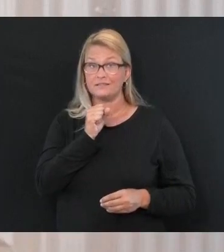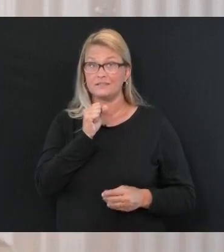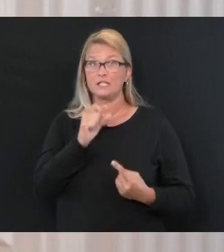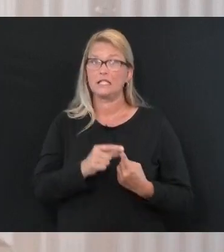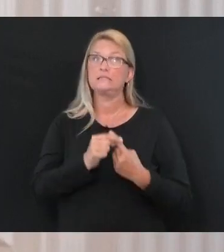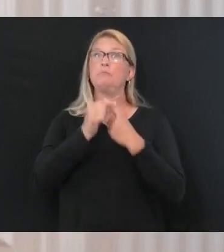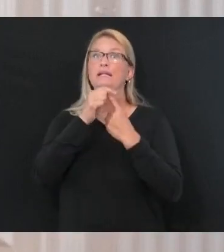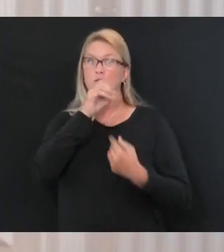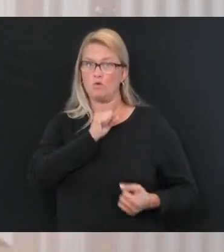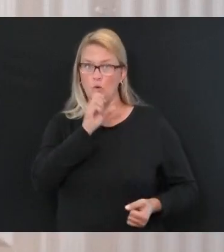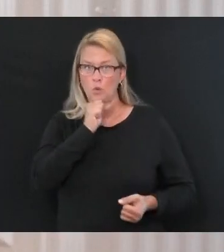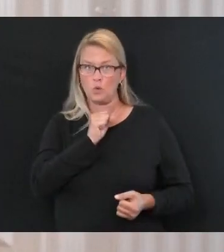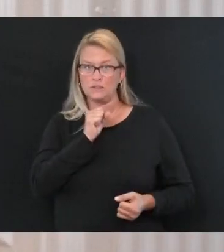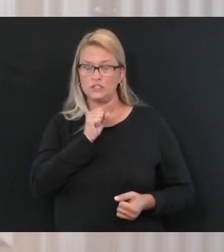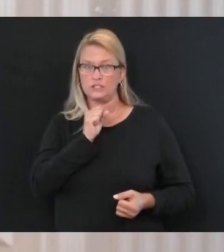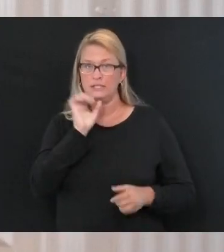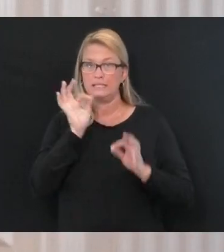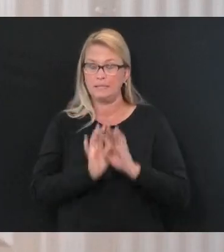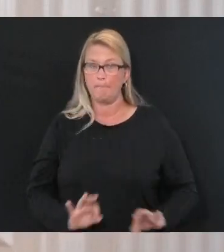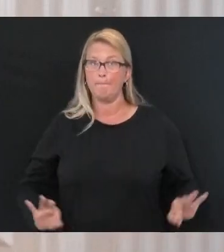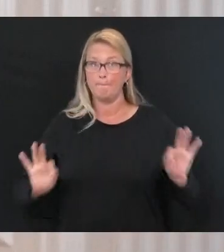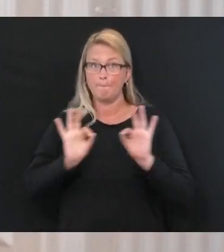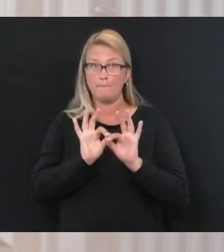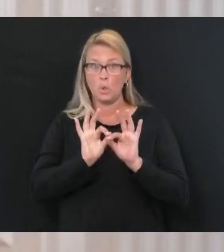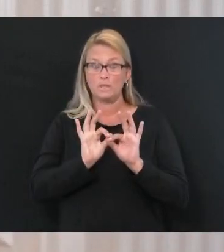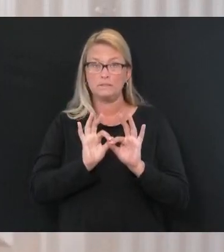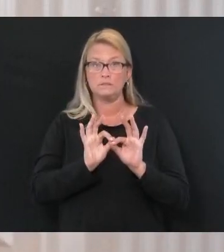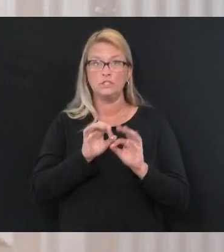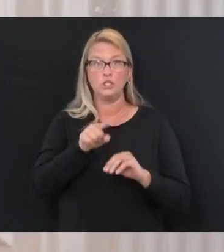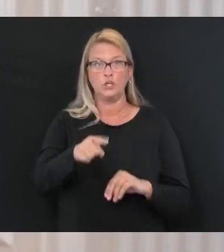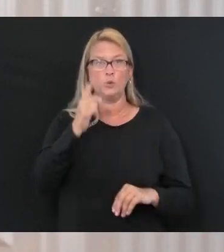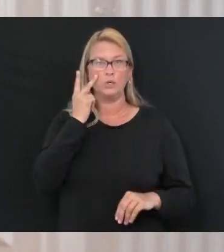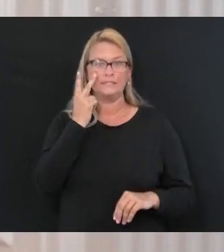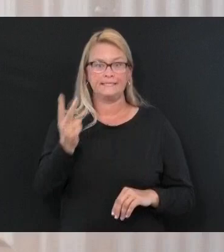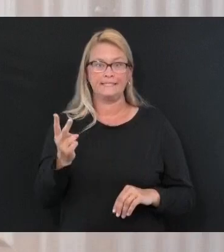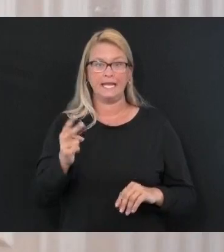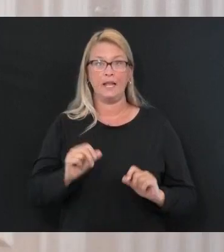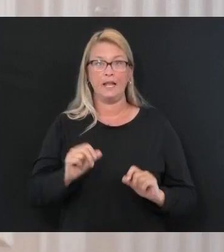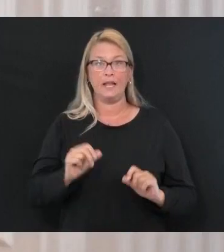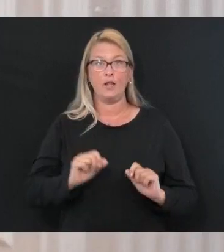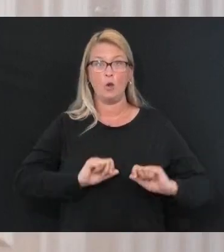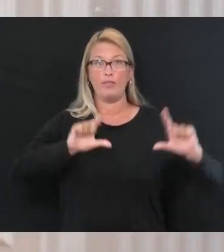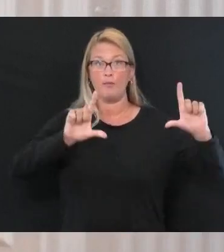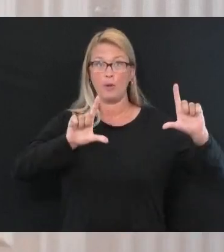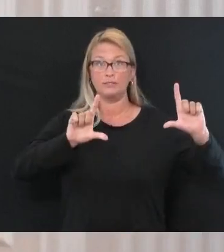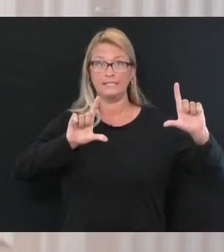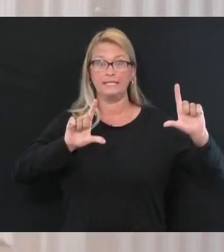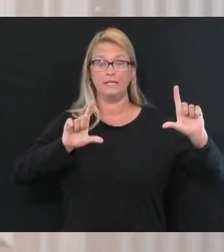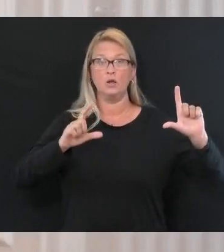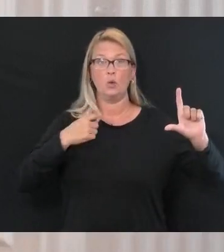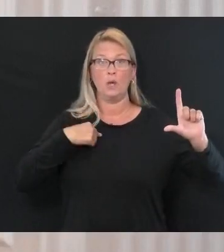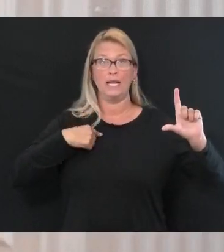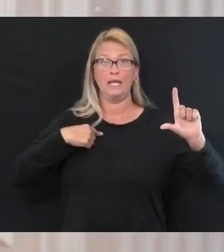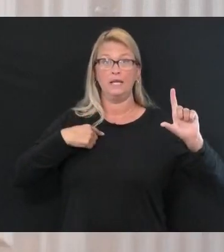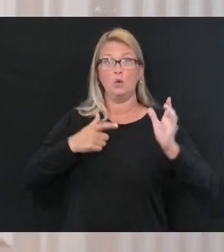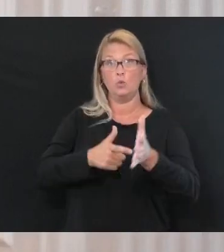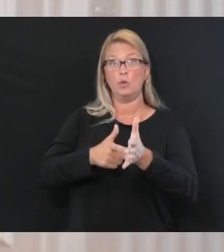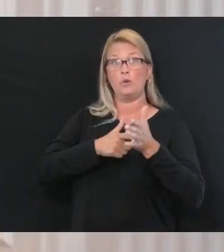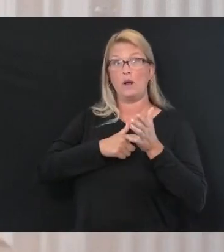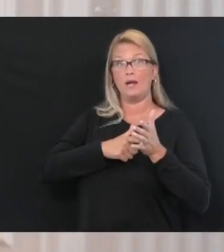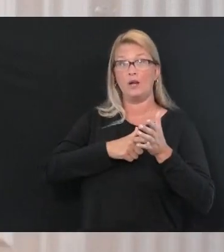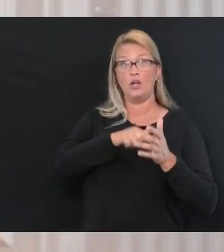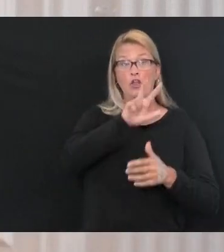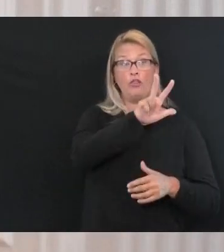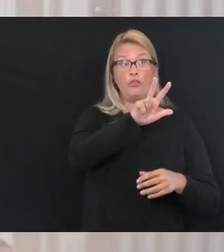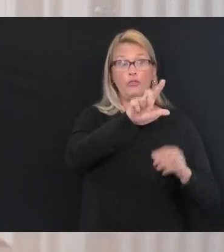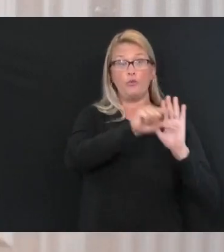especially orange, is at critical stage. So what you'll see on the document that is posted is that we did go back and we required grades 3 through 5